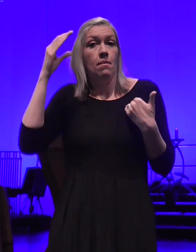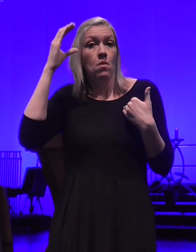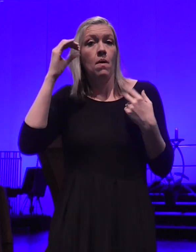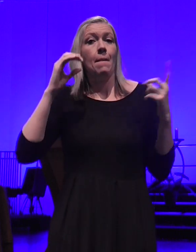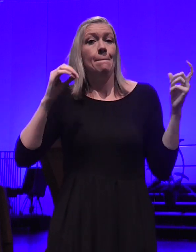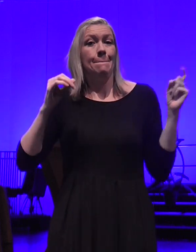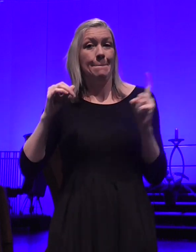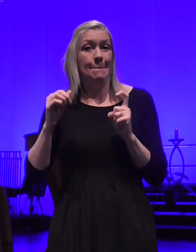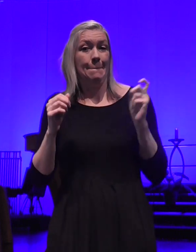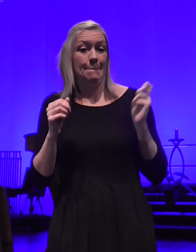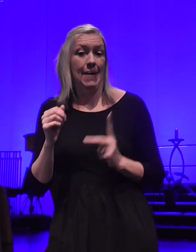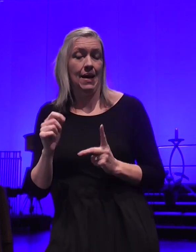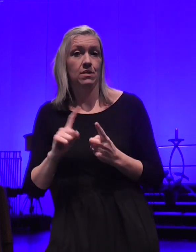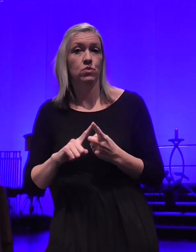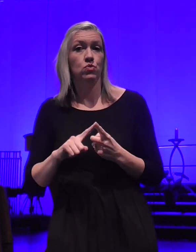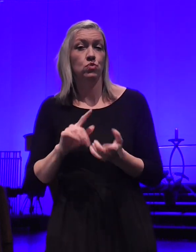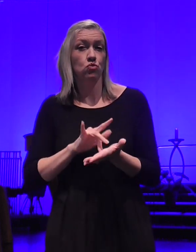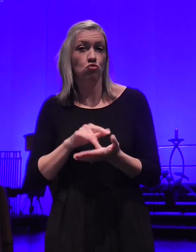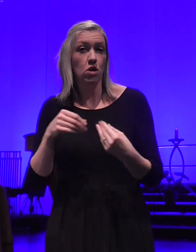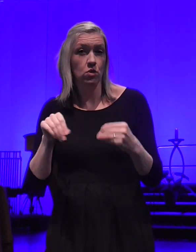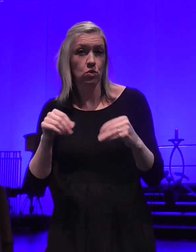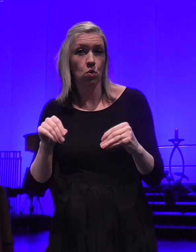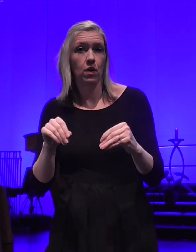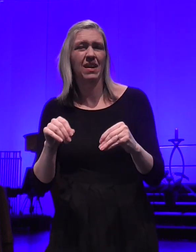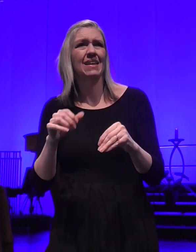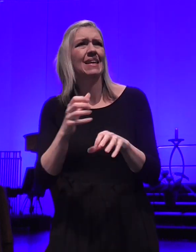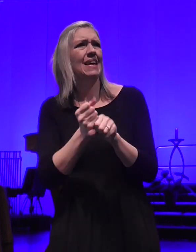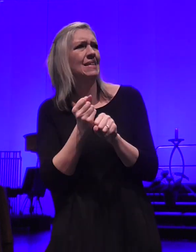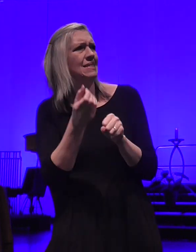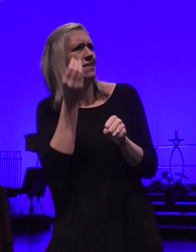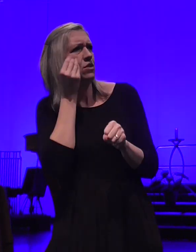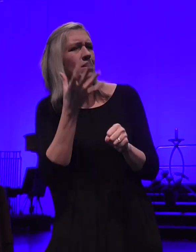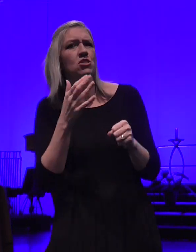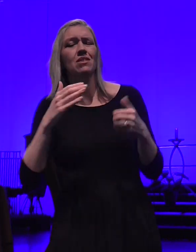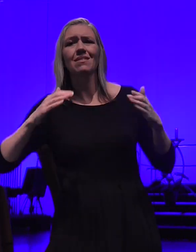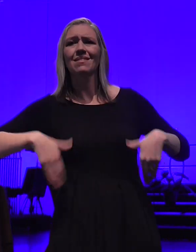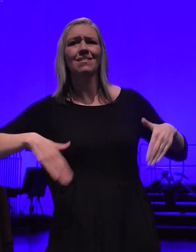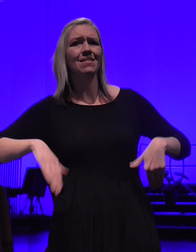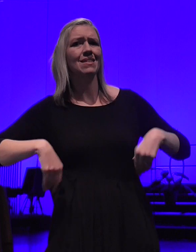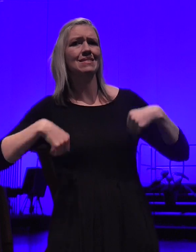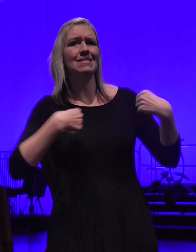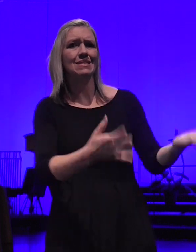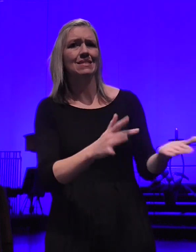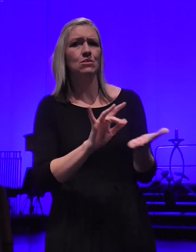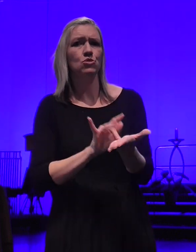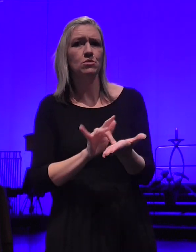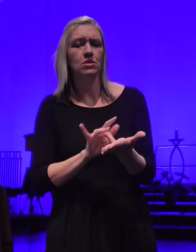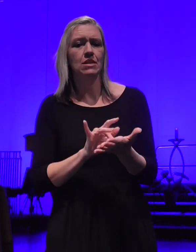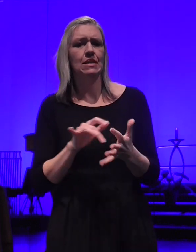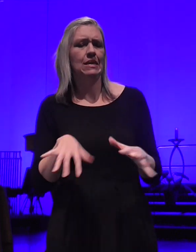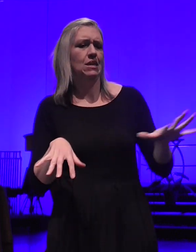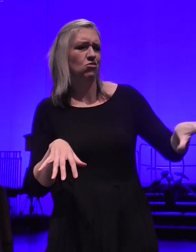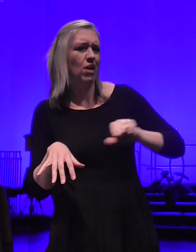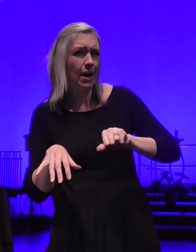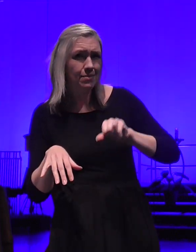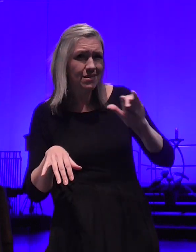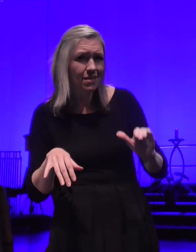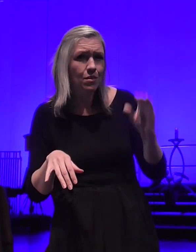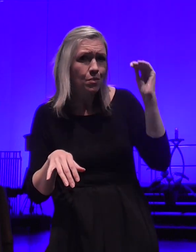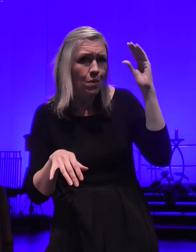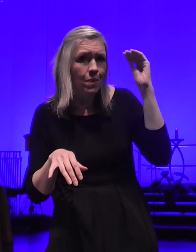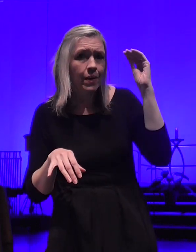Mr. Gower's on the phone getting the message that the prescription has not been delivered, and this is very well needed. And he grabs little George, and he pulls